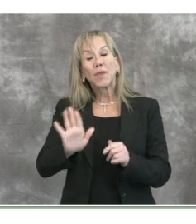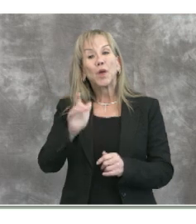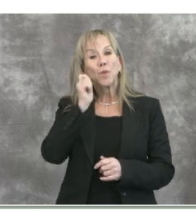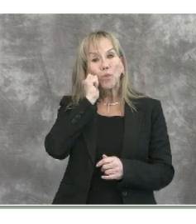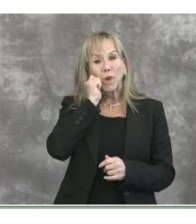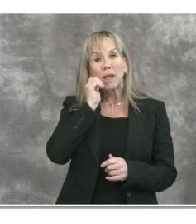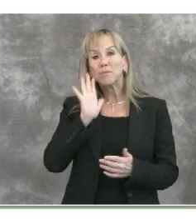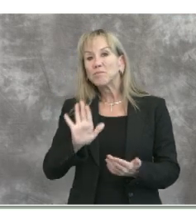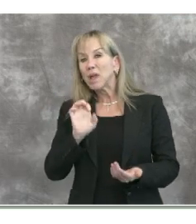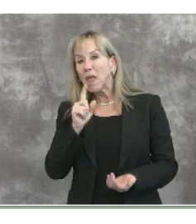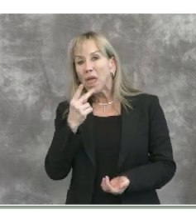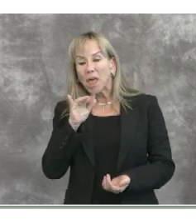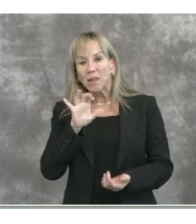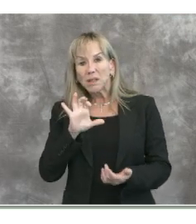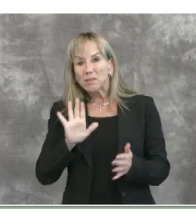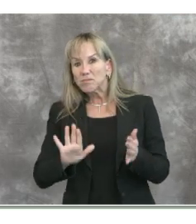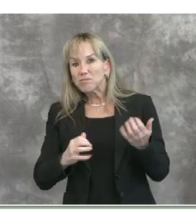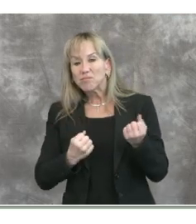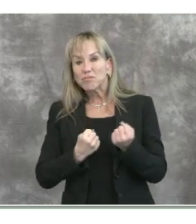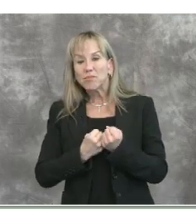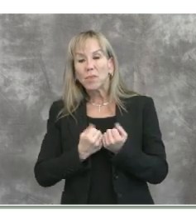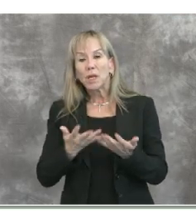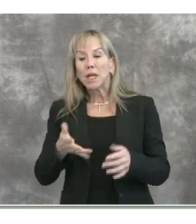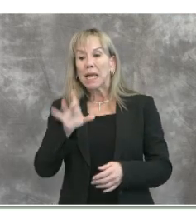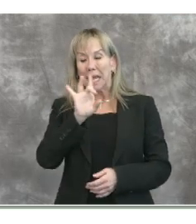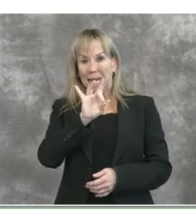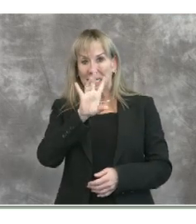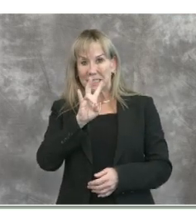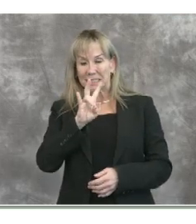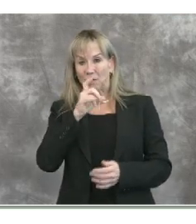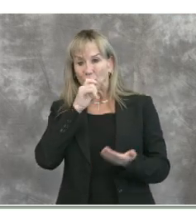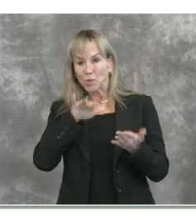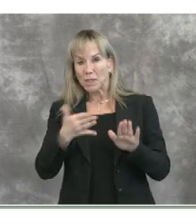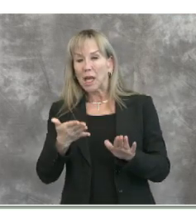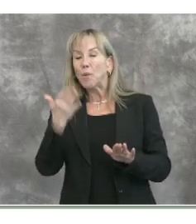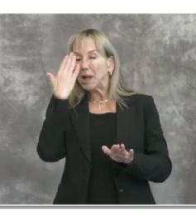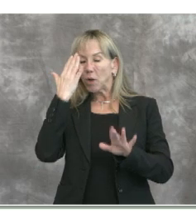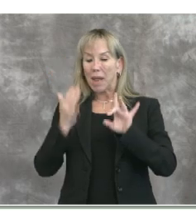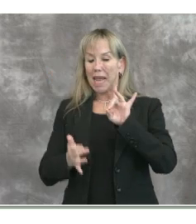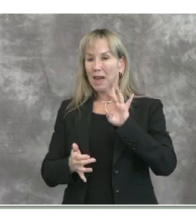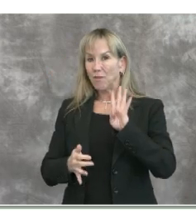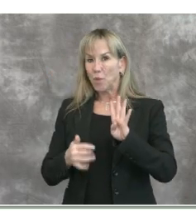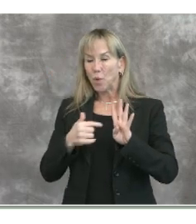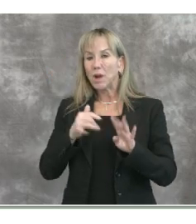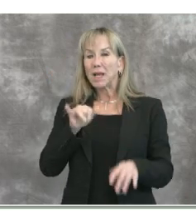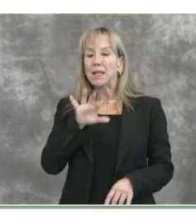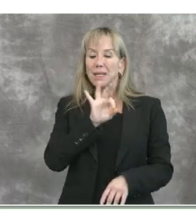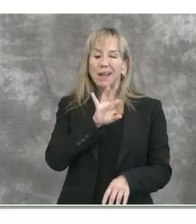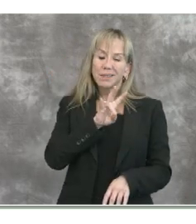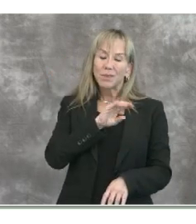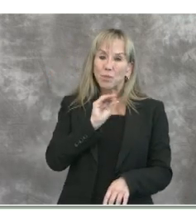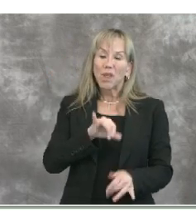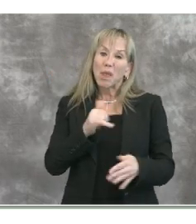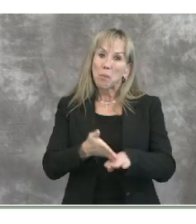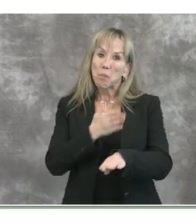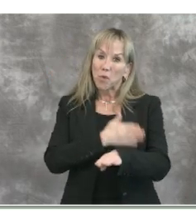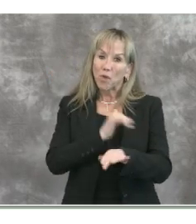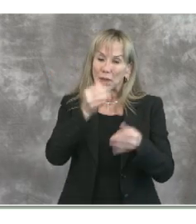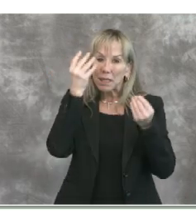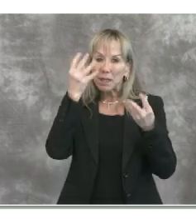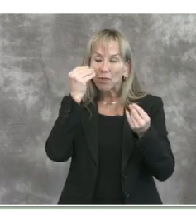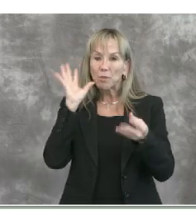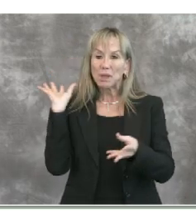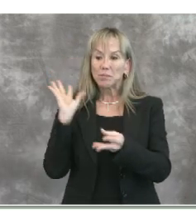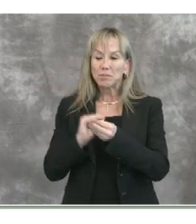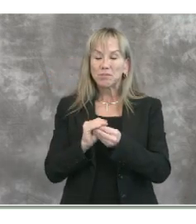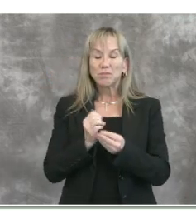for this group, of the 87 deaths, we have data for 84, which is 97%, which is improved over the past